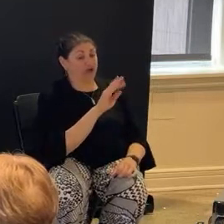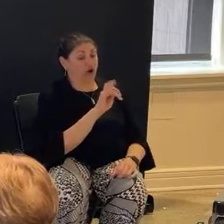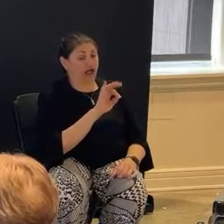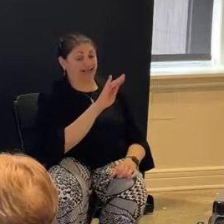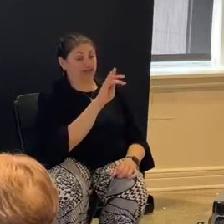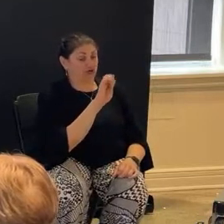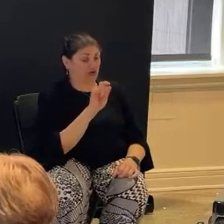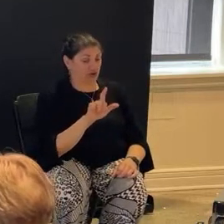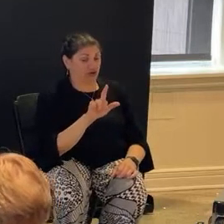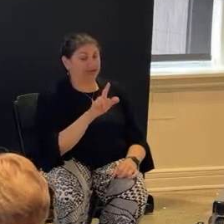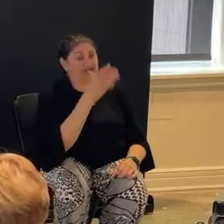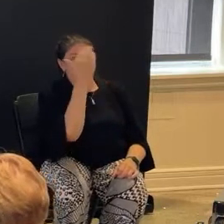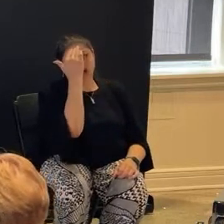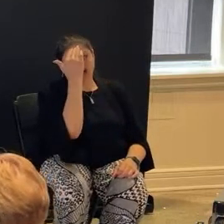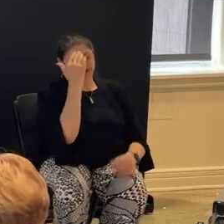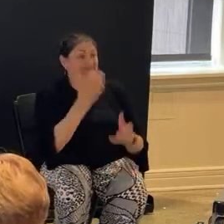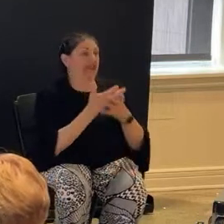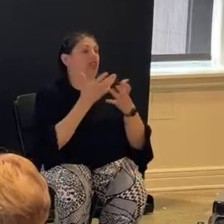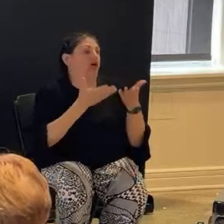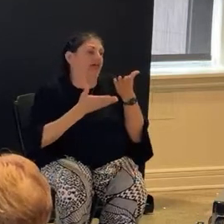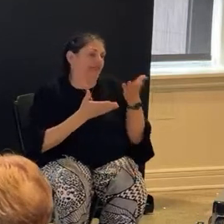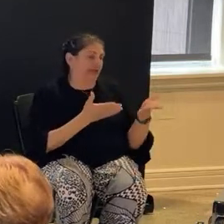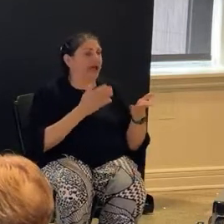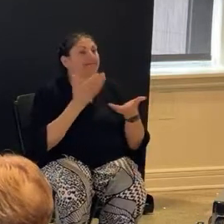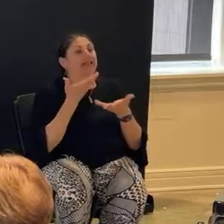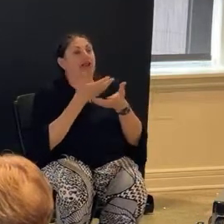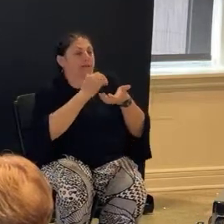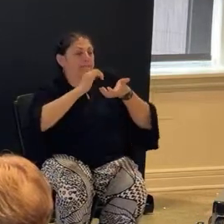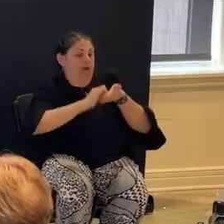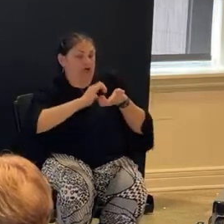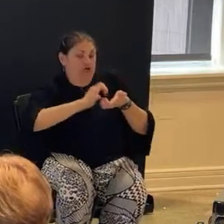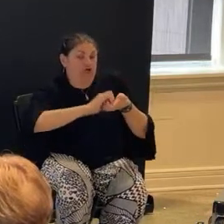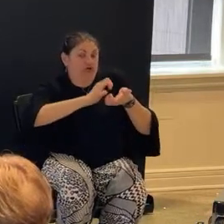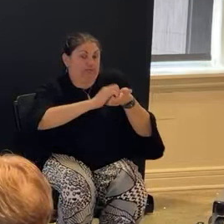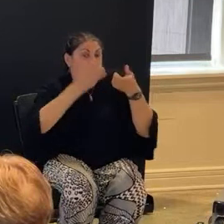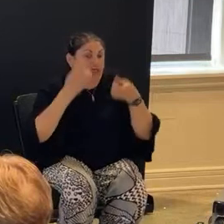there are a lot of interesting sort of partnerships happening where,